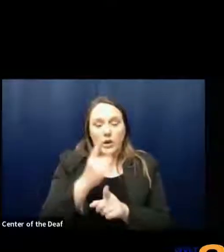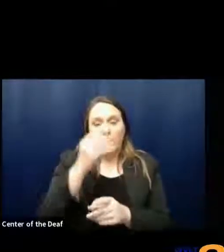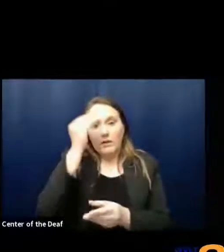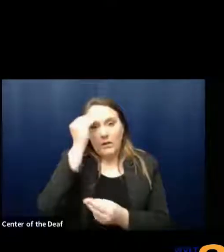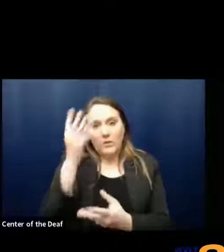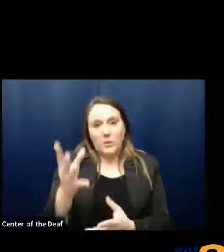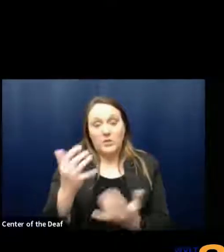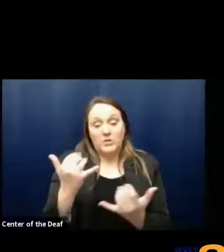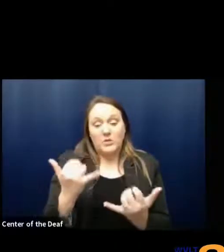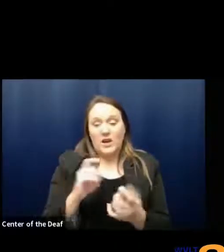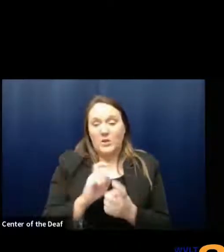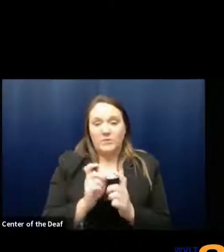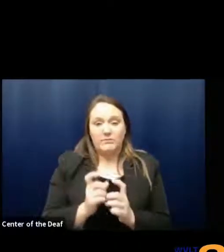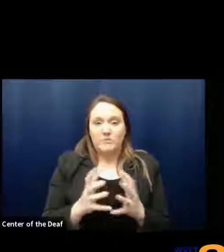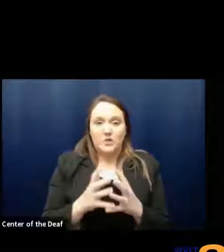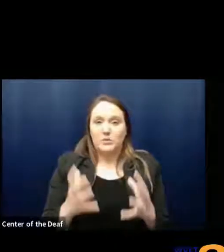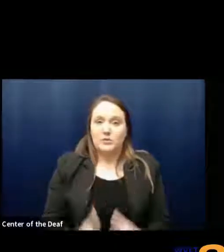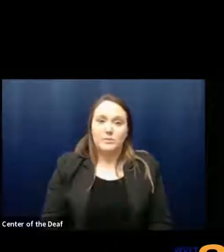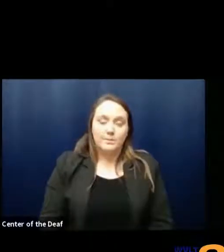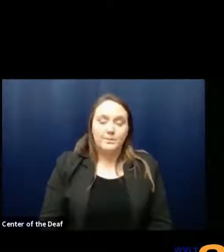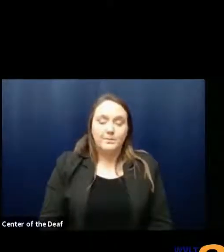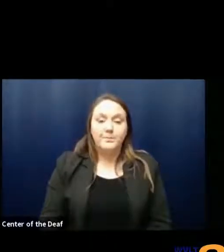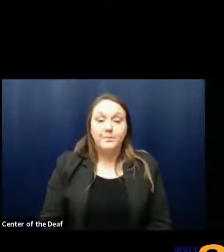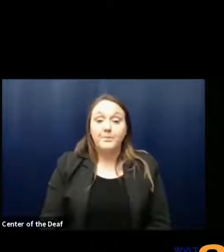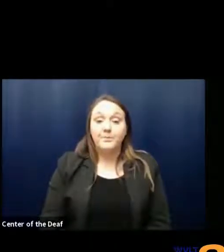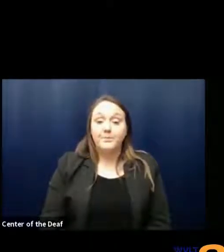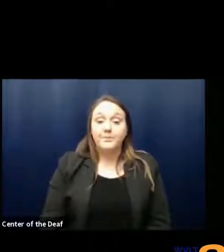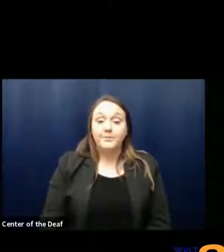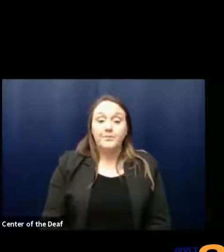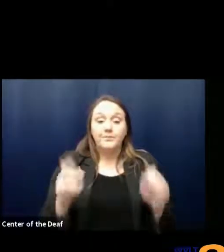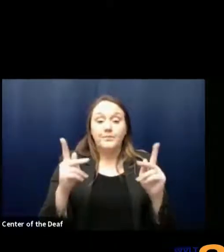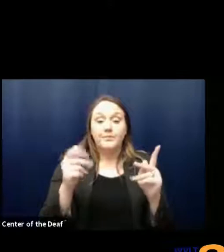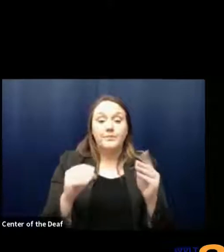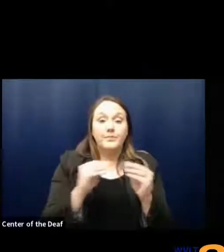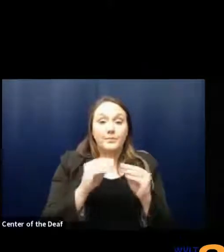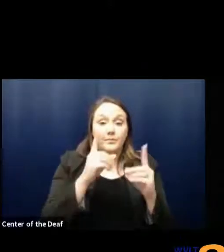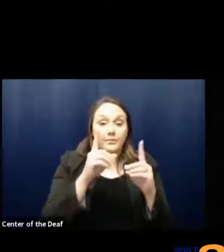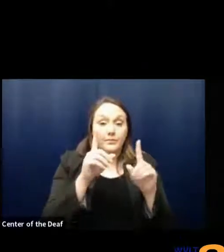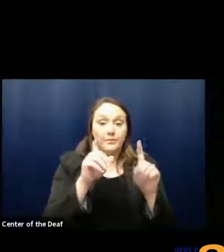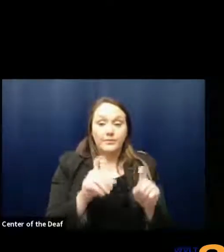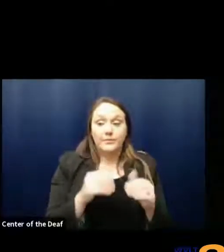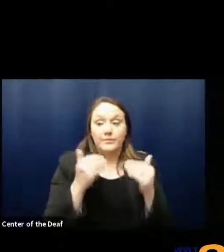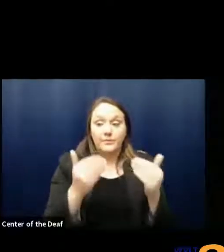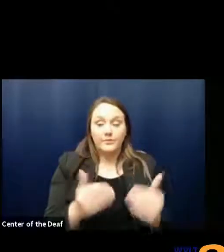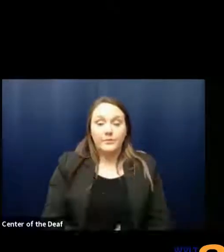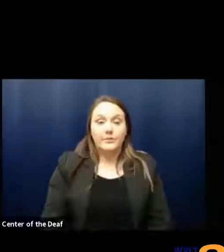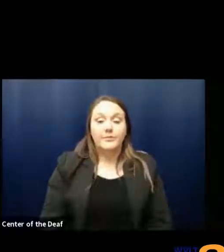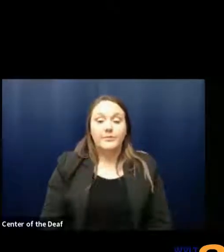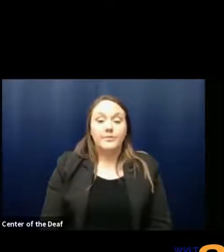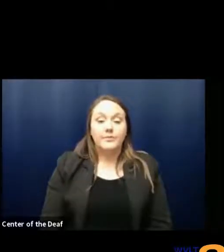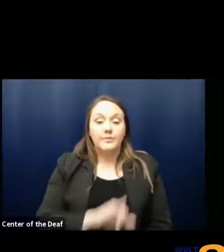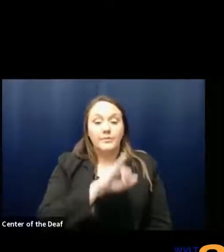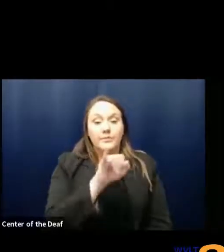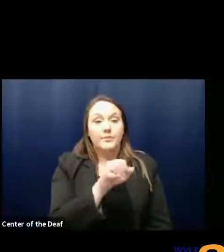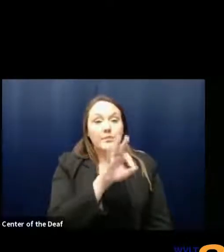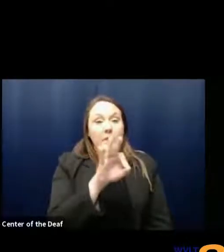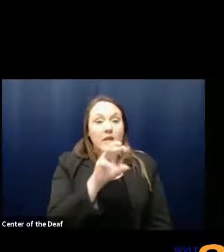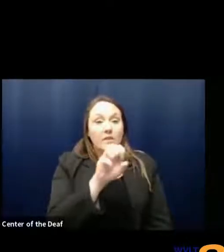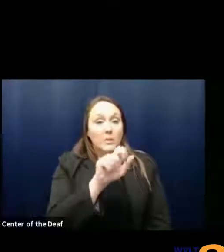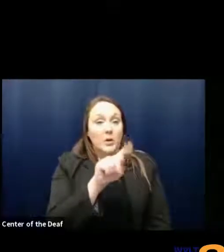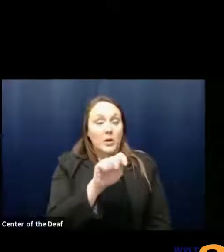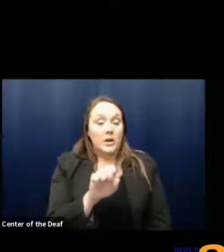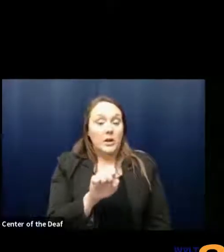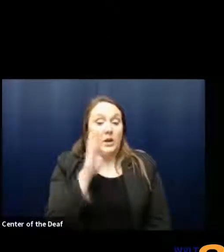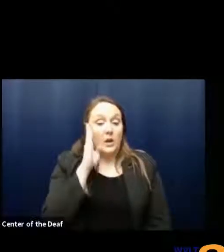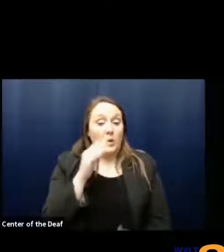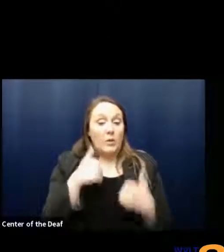fast. All right, please submit any additional questions. From Jeff with WATE, will we get